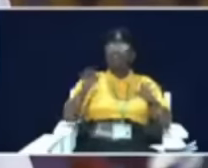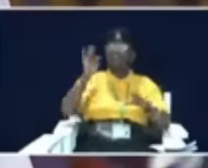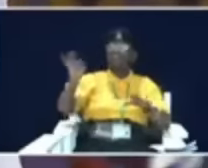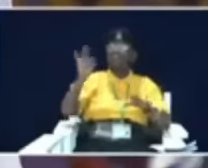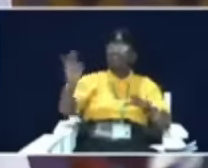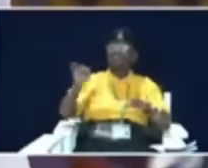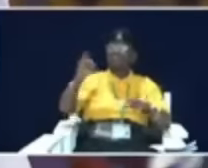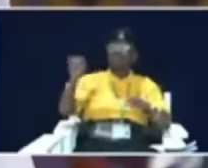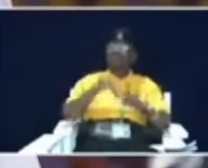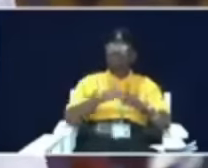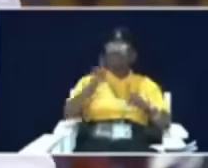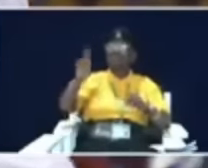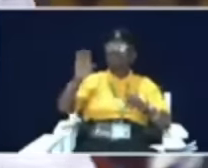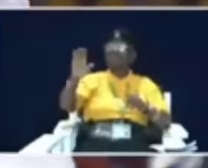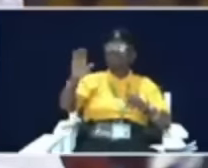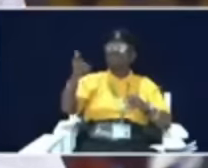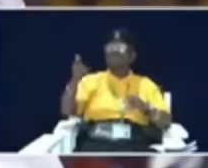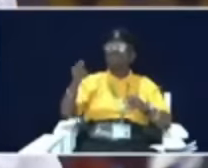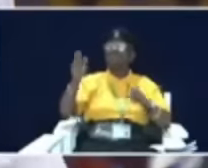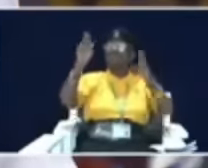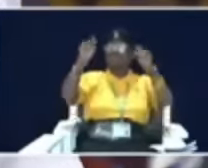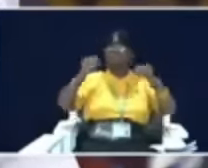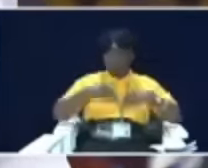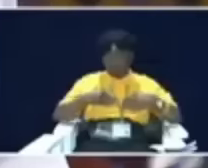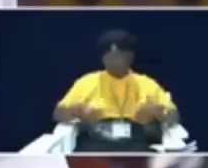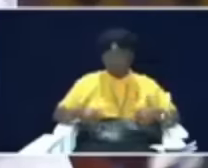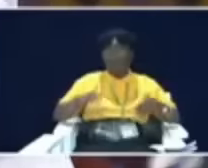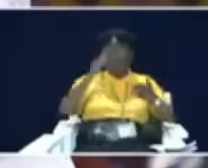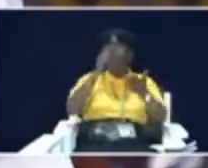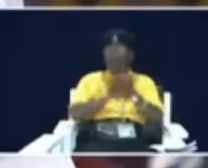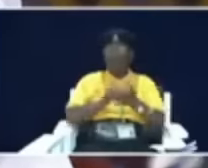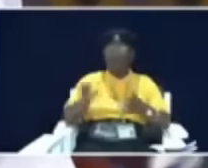God, nobody stops you. They just say, go and pray.